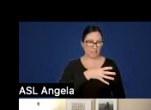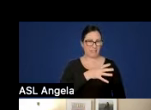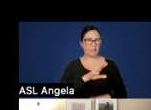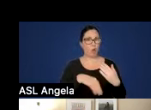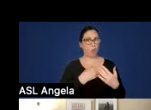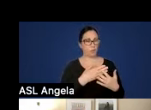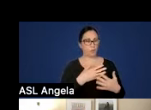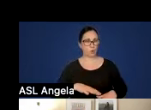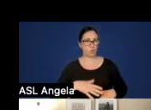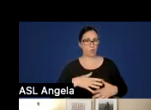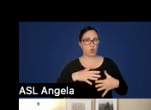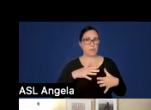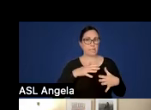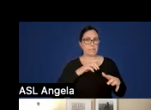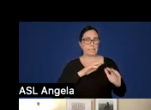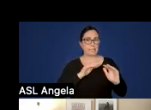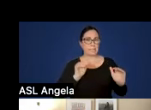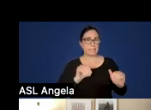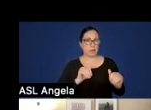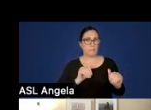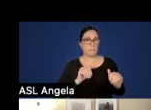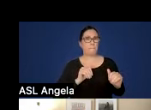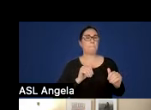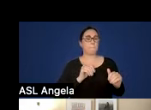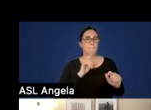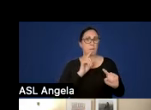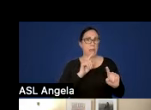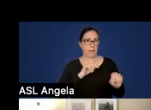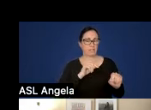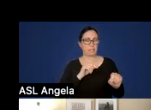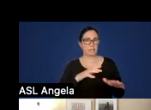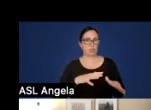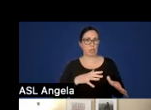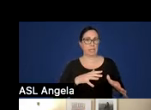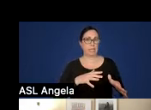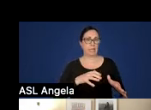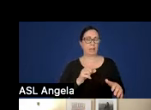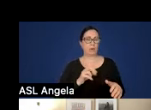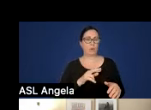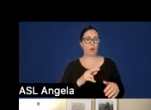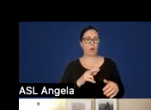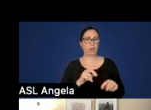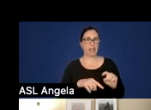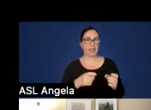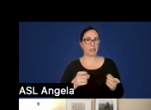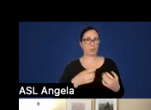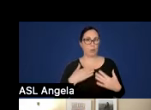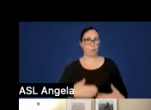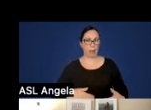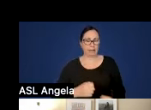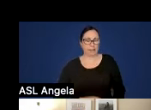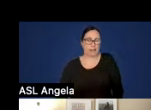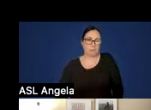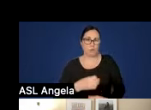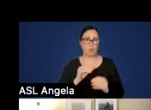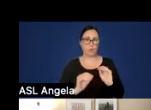nervous system reactions like shaking, uncontrollable body movements, that obsession to tend